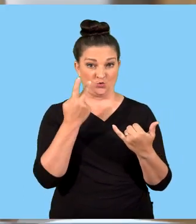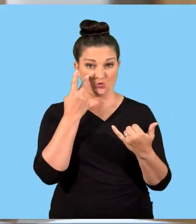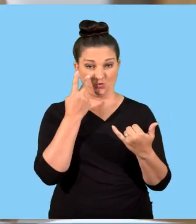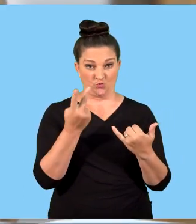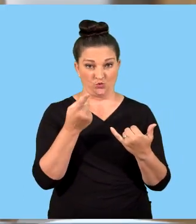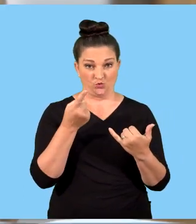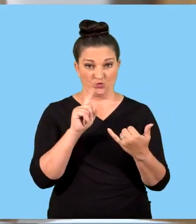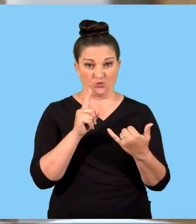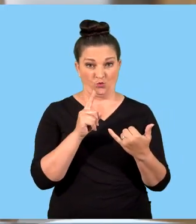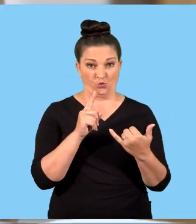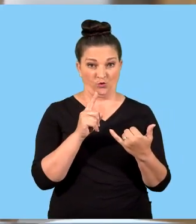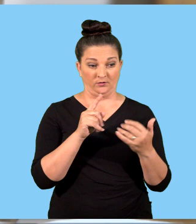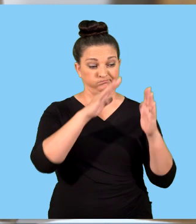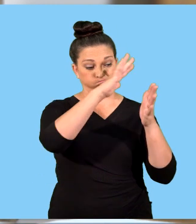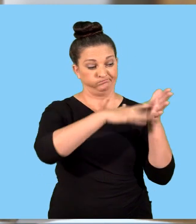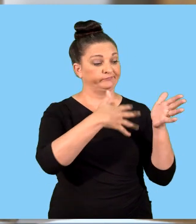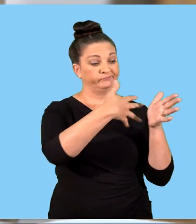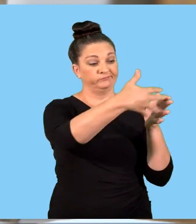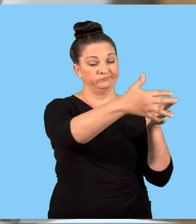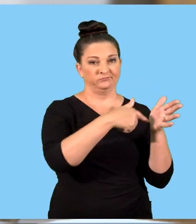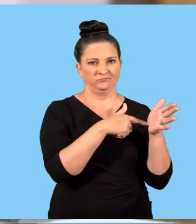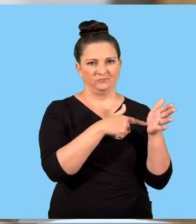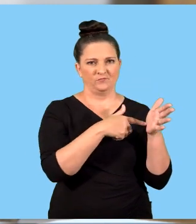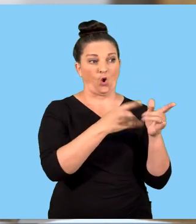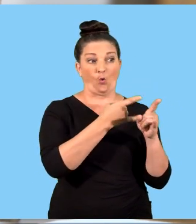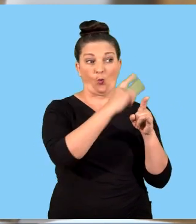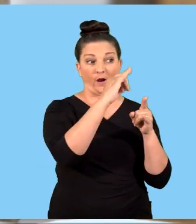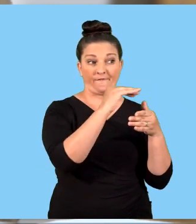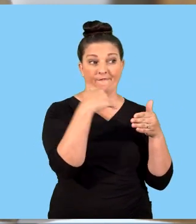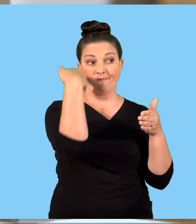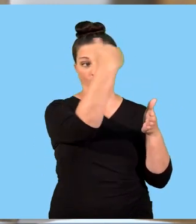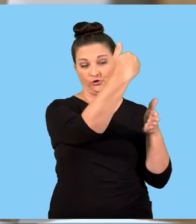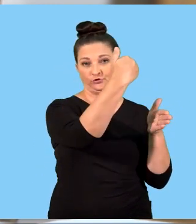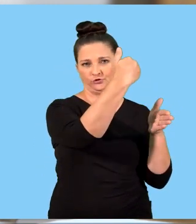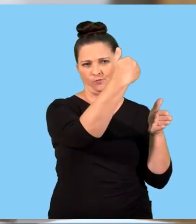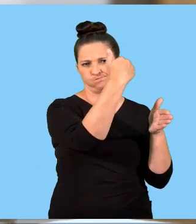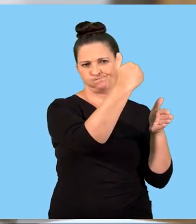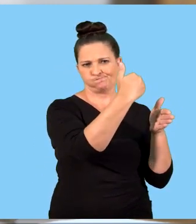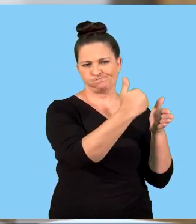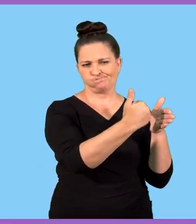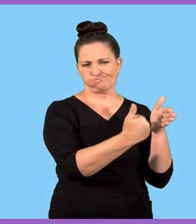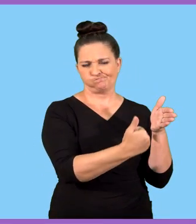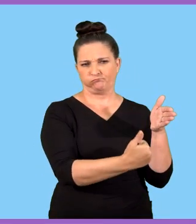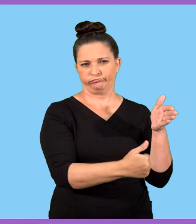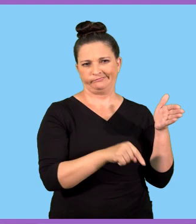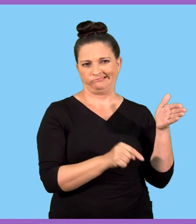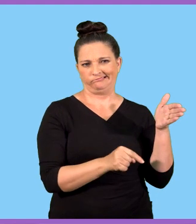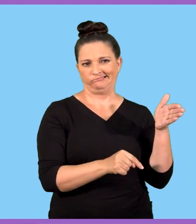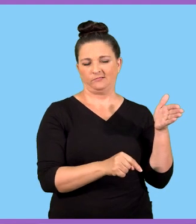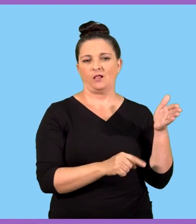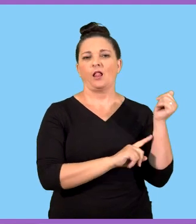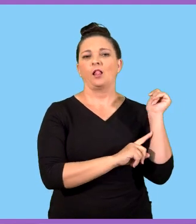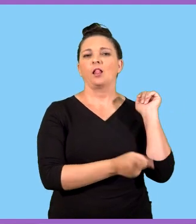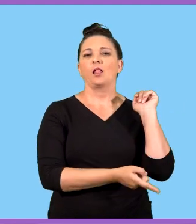the table is arranged from winners first, right down to the last team, 12.